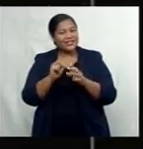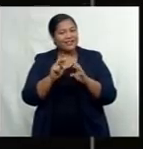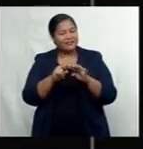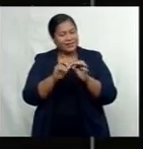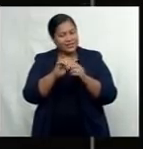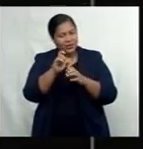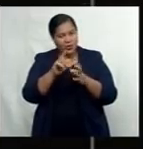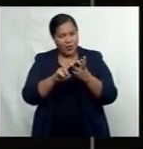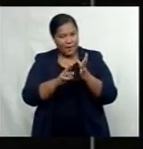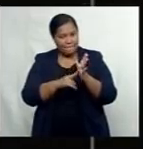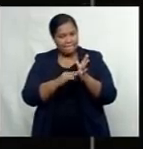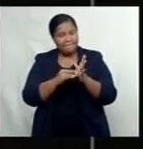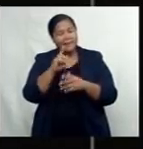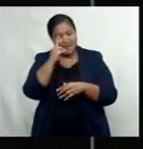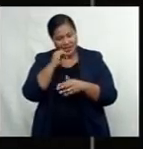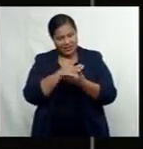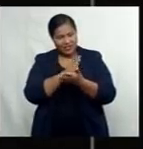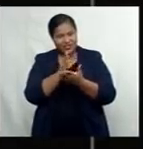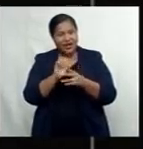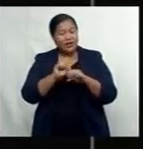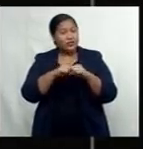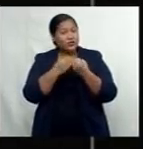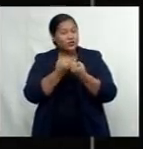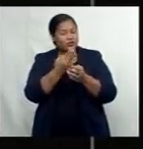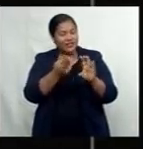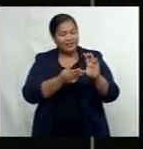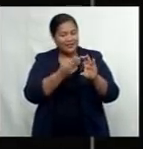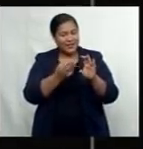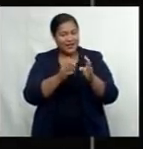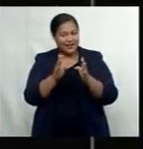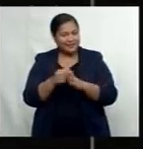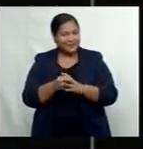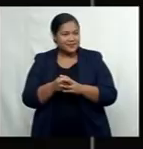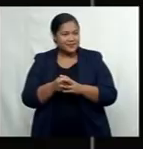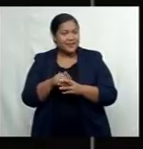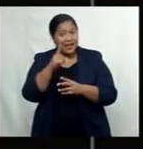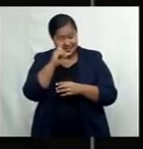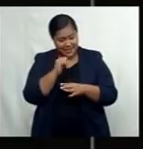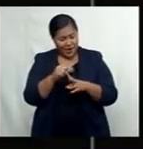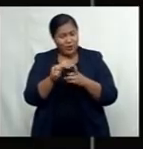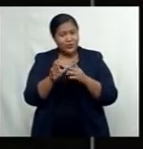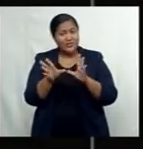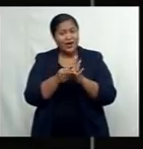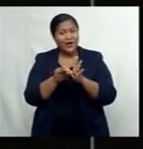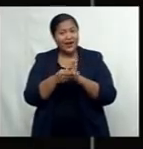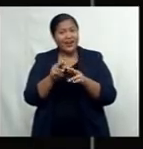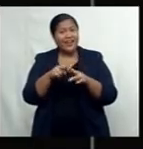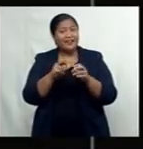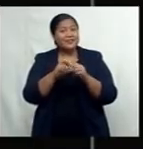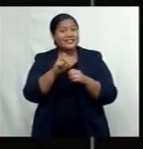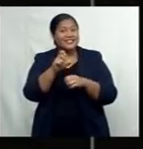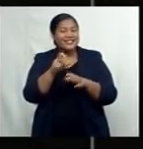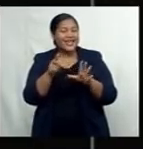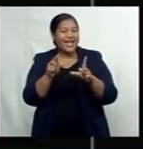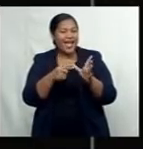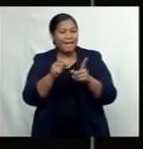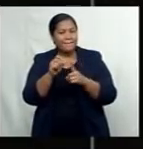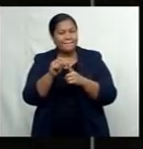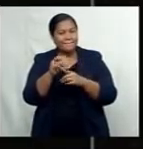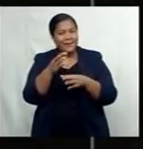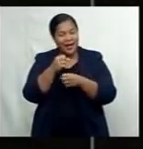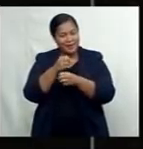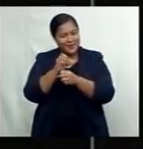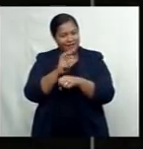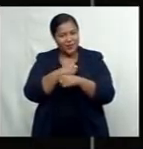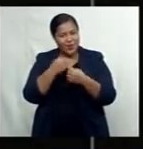fbcnews@fbc.com.fj or share it with us via our various social media accounts. And you can also download our FBC app to keep updated with